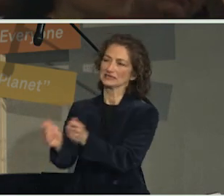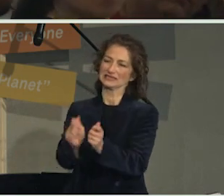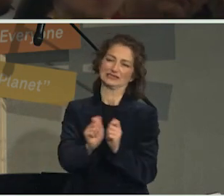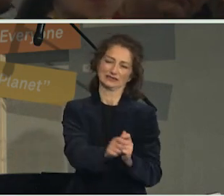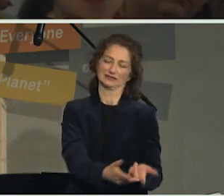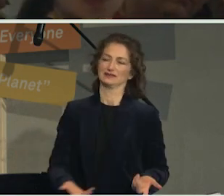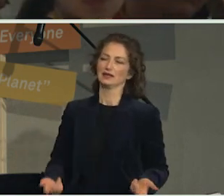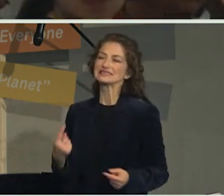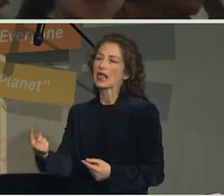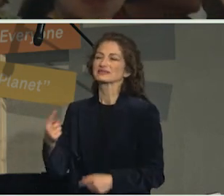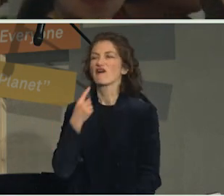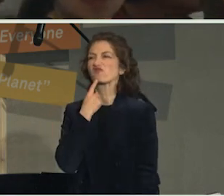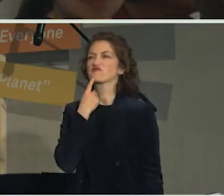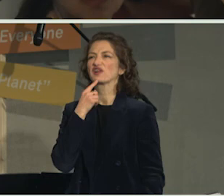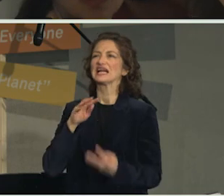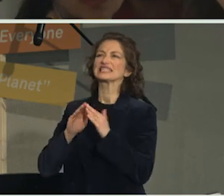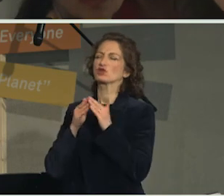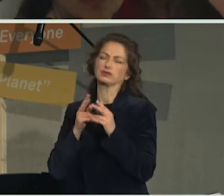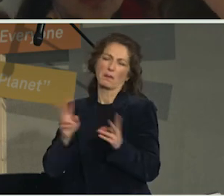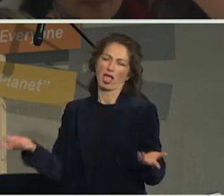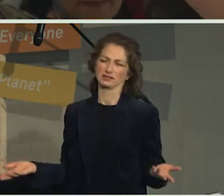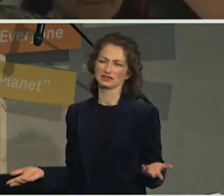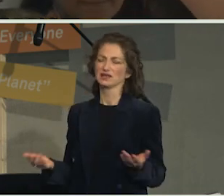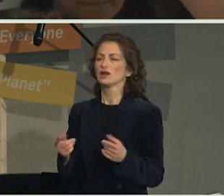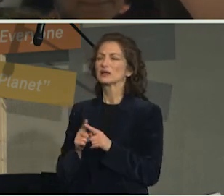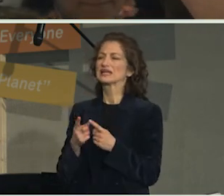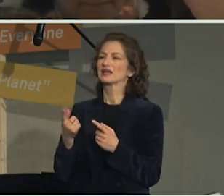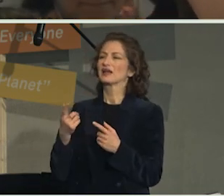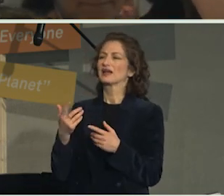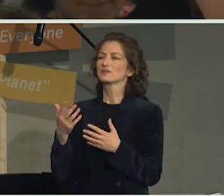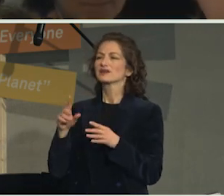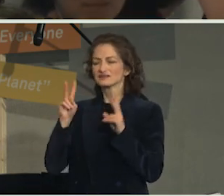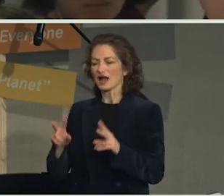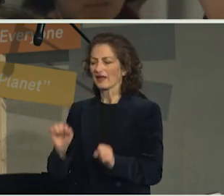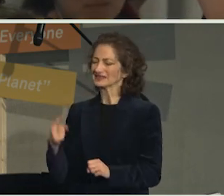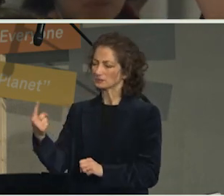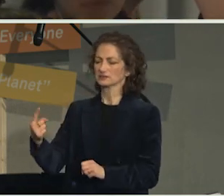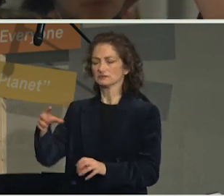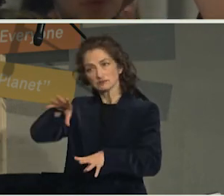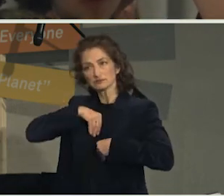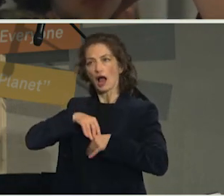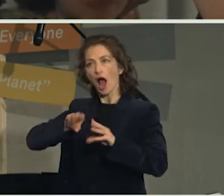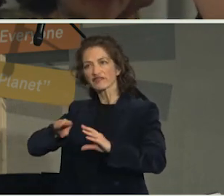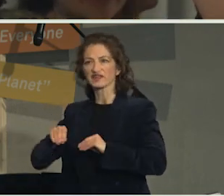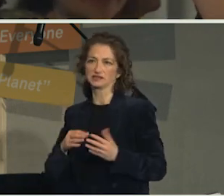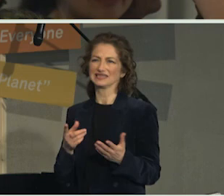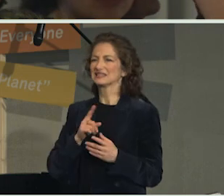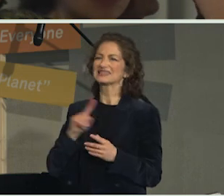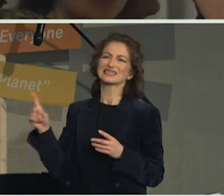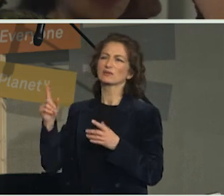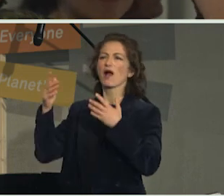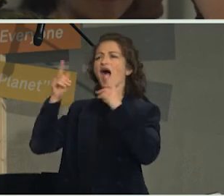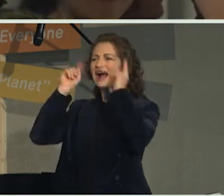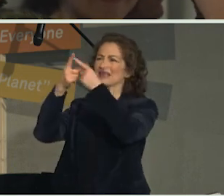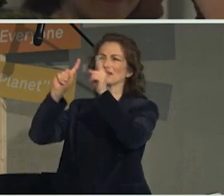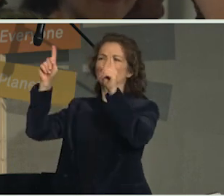have a way to. It's like tangible, like we see the change, so it doesn't just stay within academia. I know it's a big